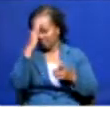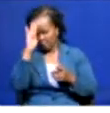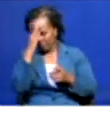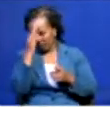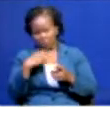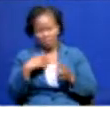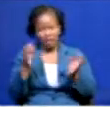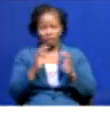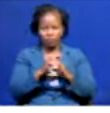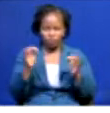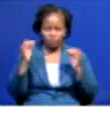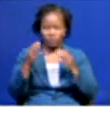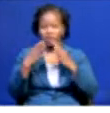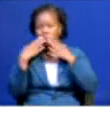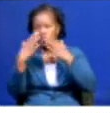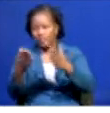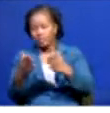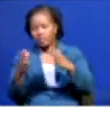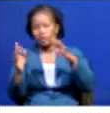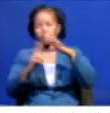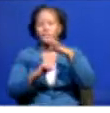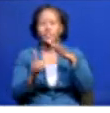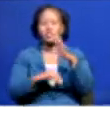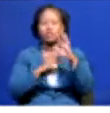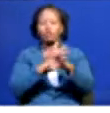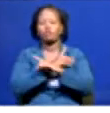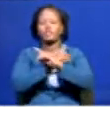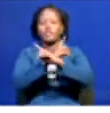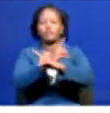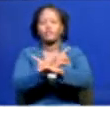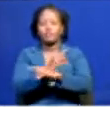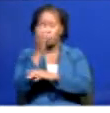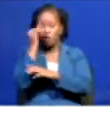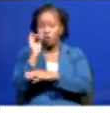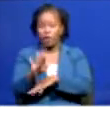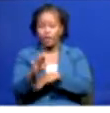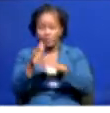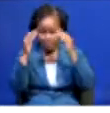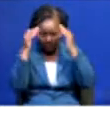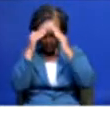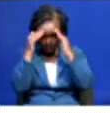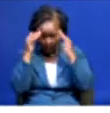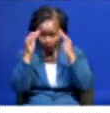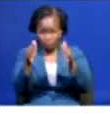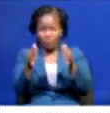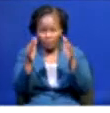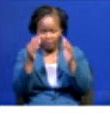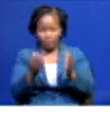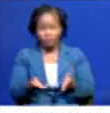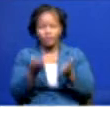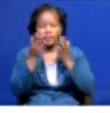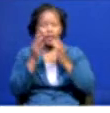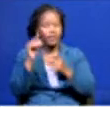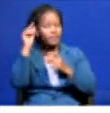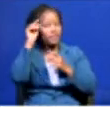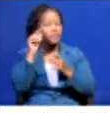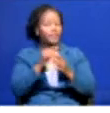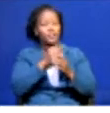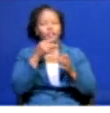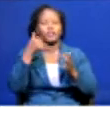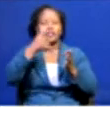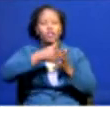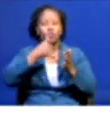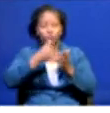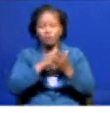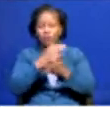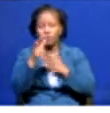in commending the Ministry of Defense for their commitment to enhance gender inclusivity at